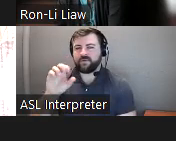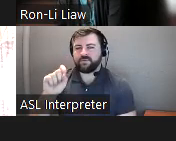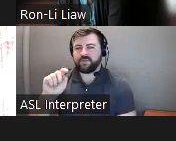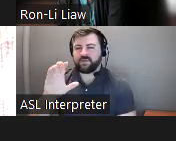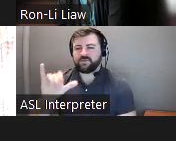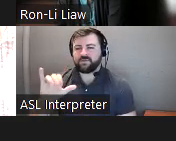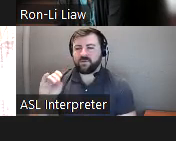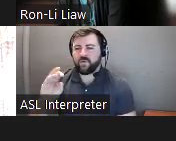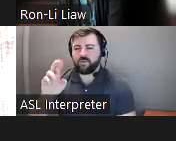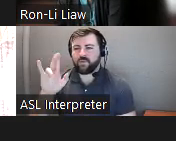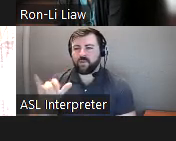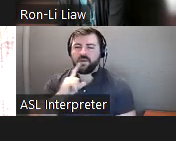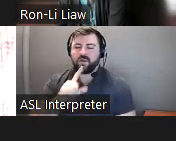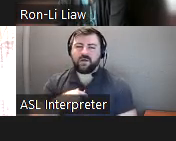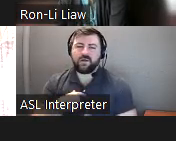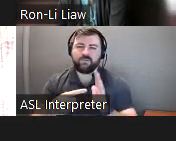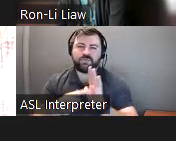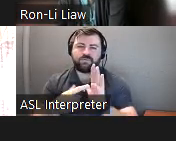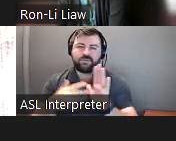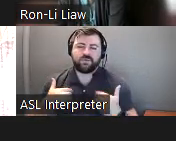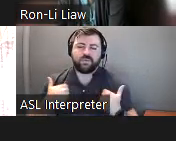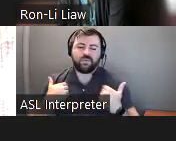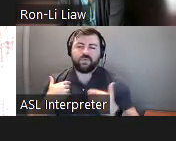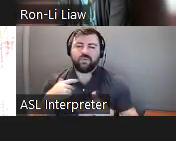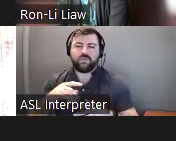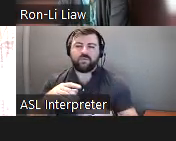Ute tribal government in the southwest corner of Colorado.